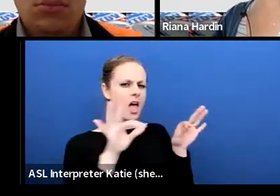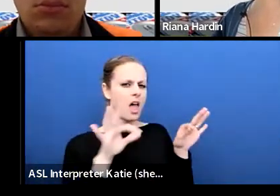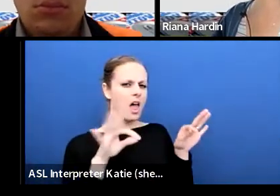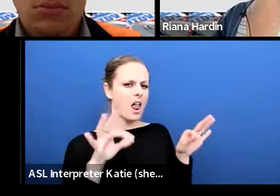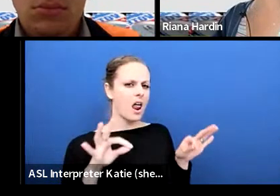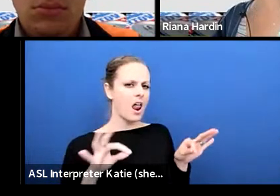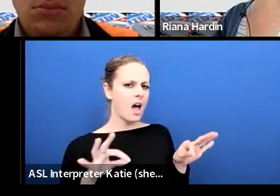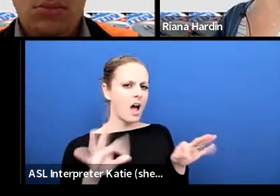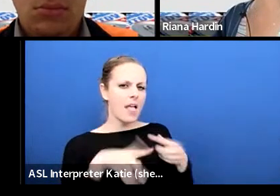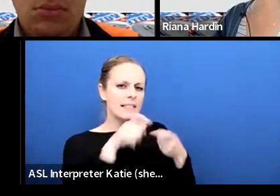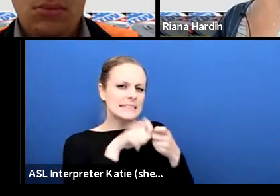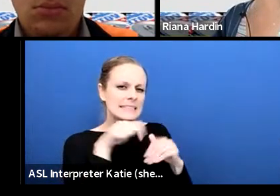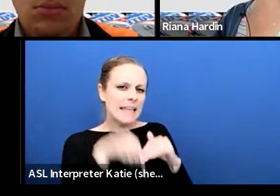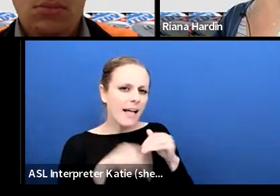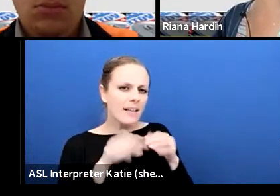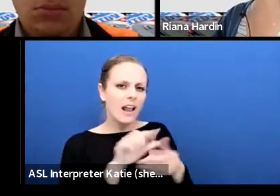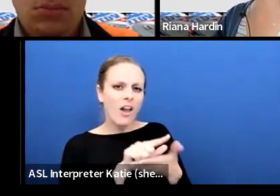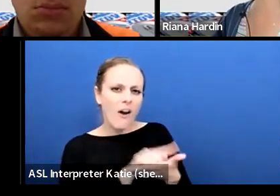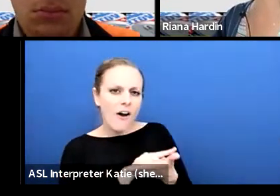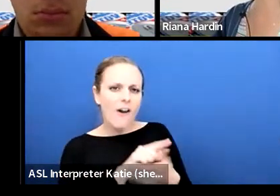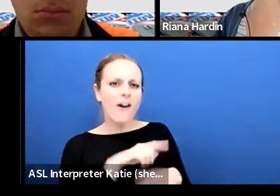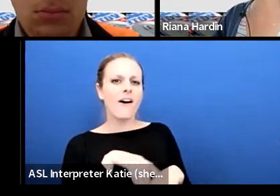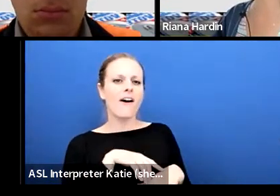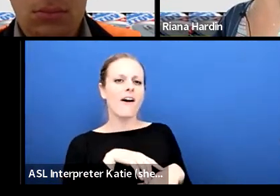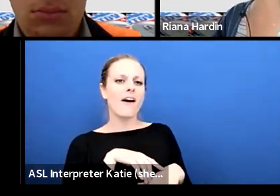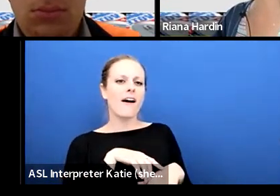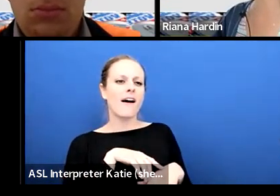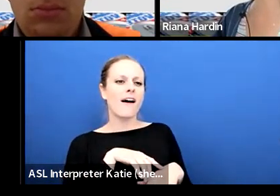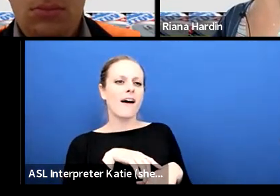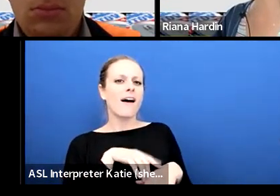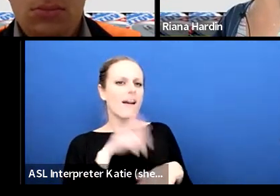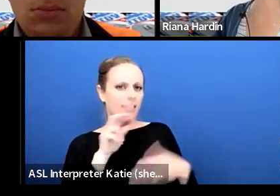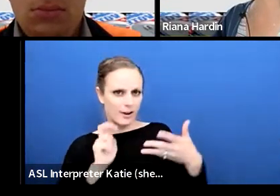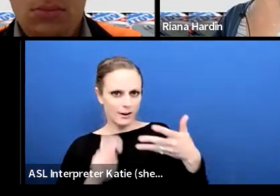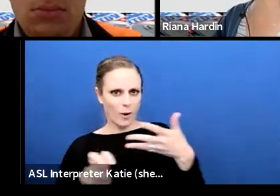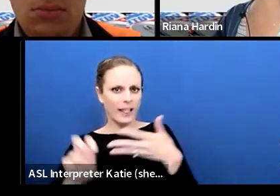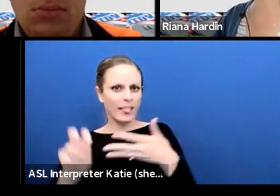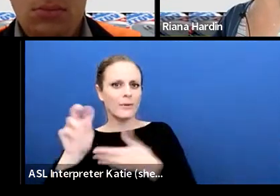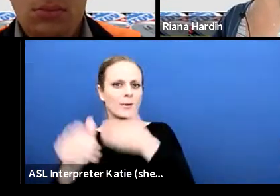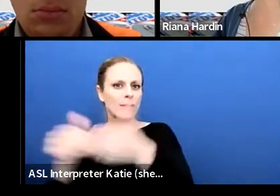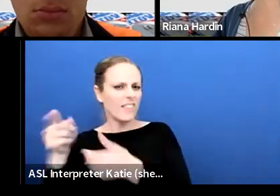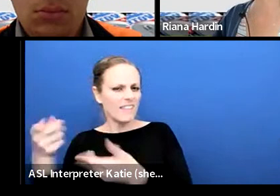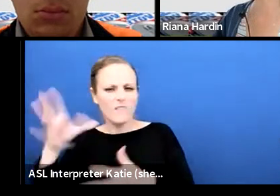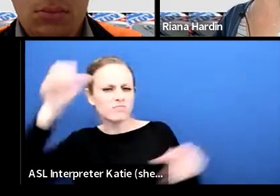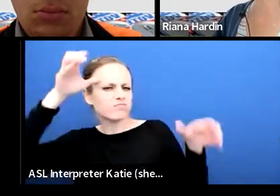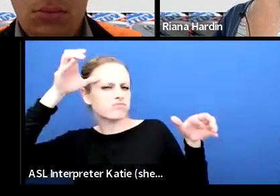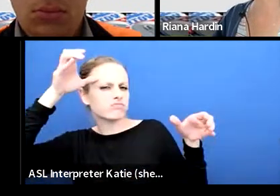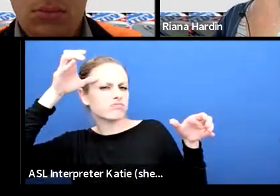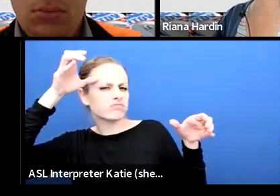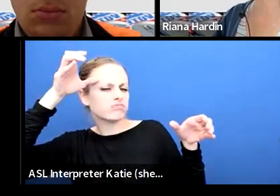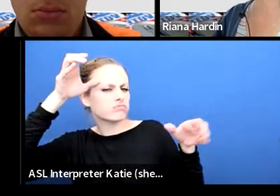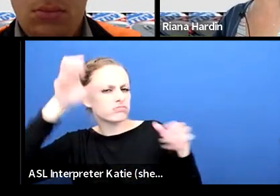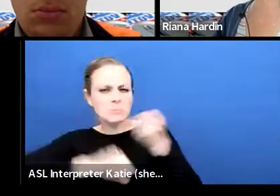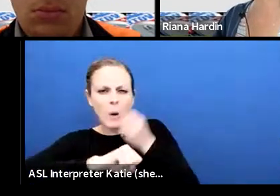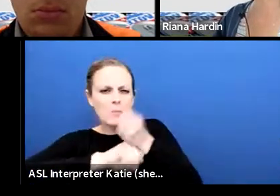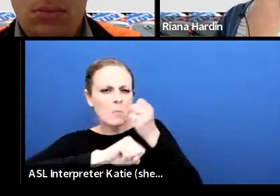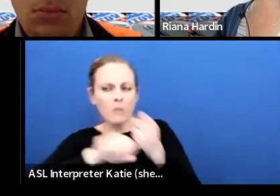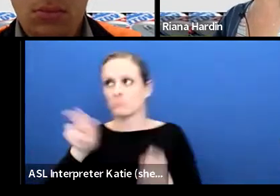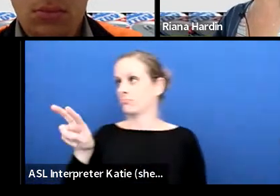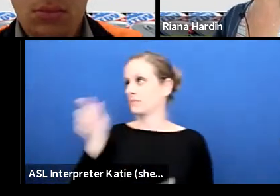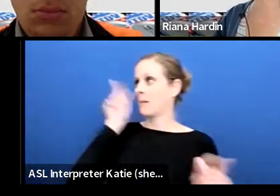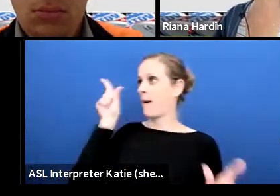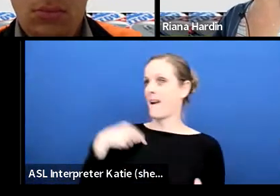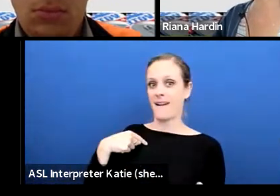all these legislations that are going through, and they know them all, and they're all supportive. But